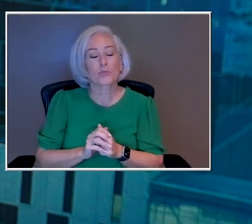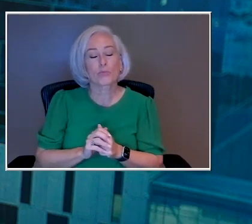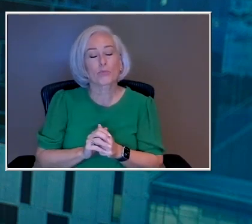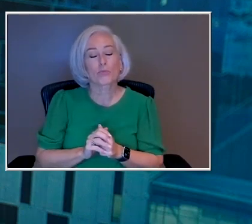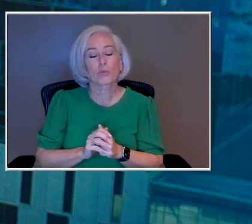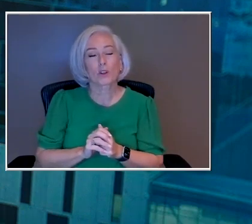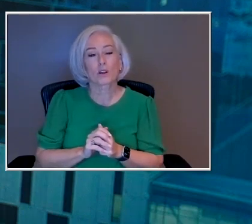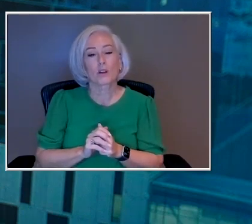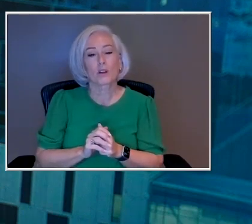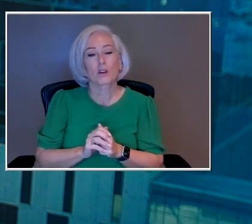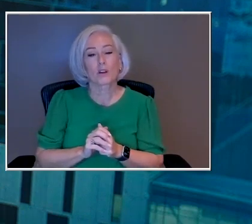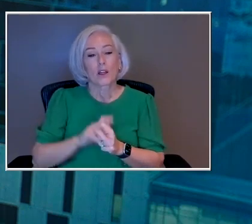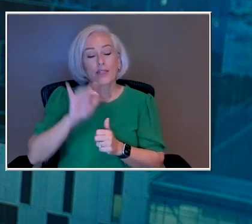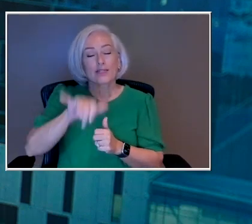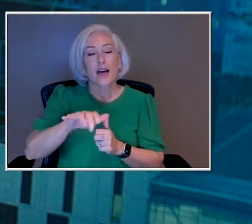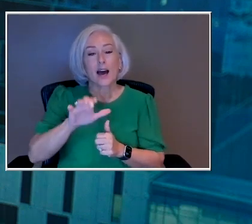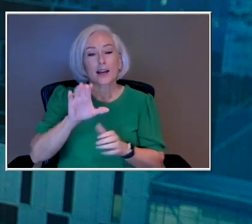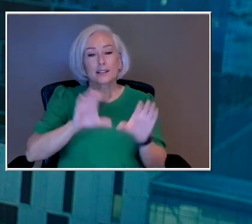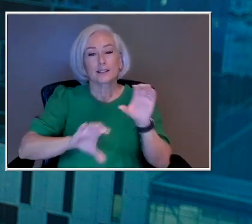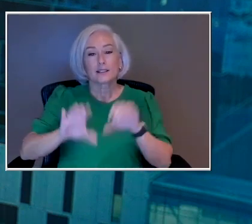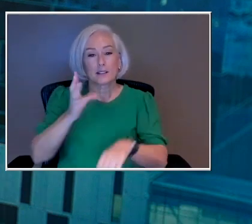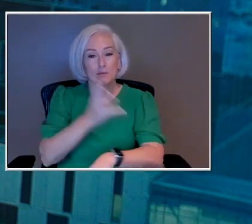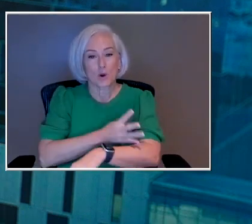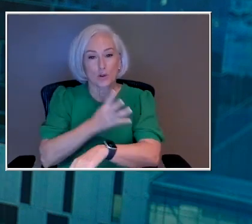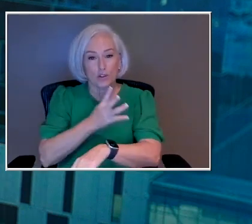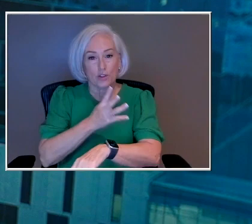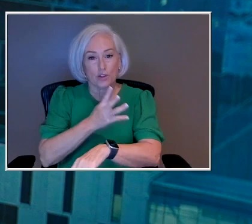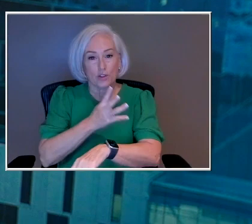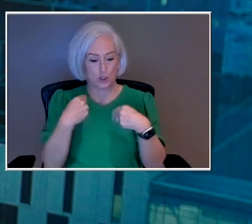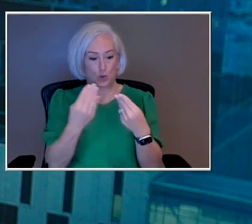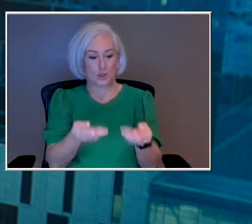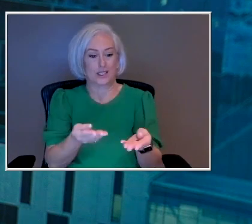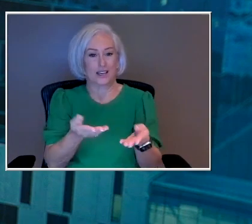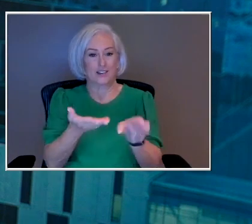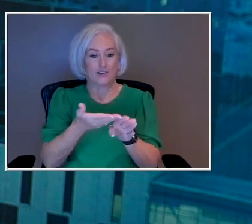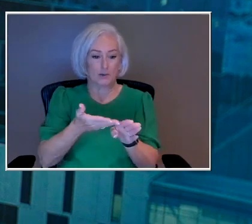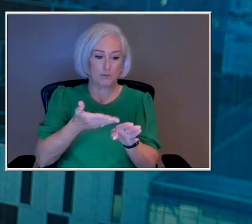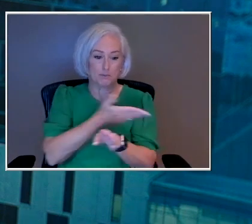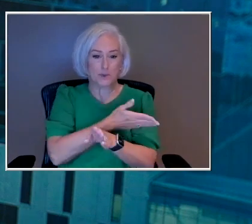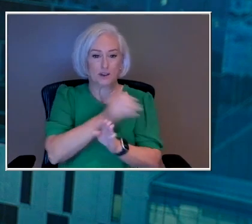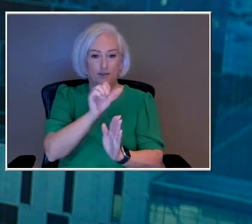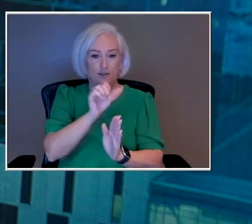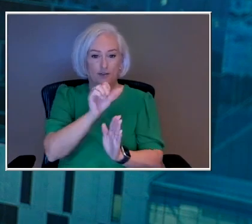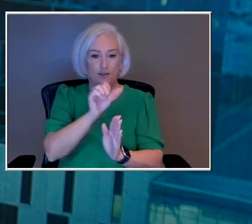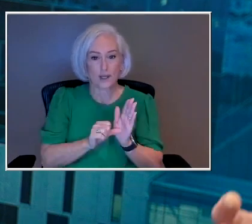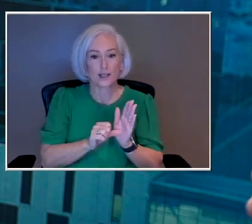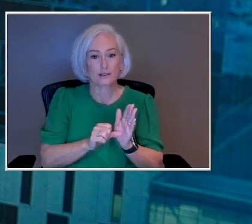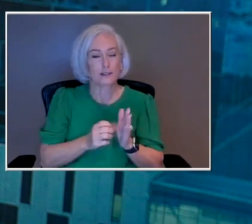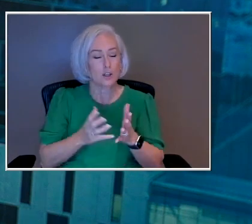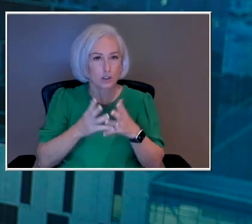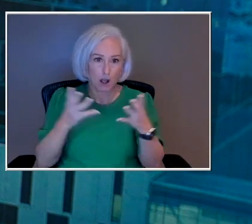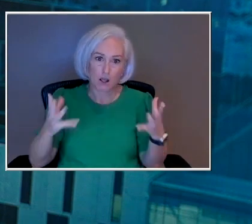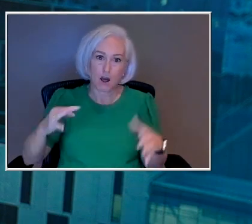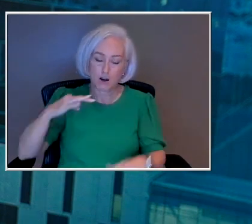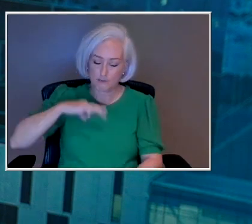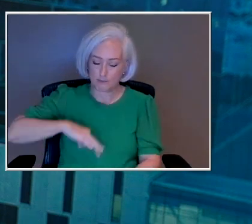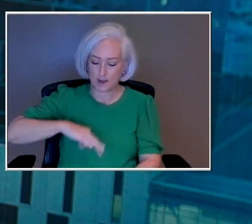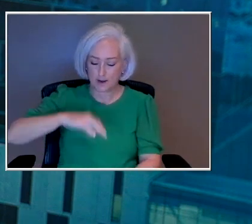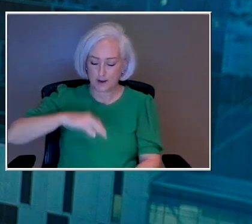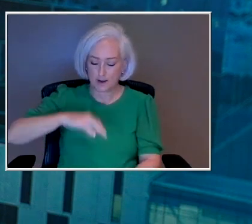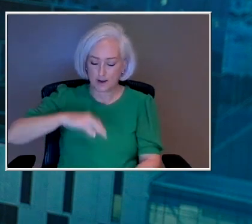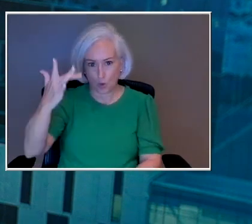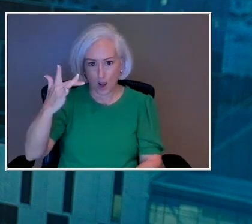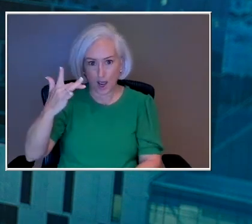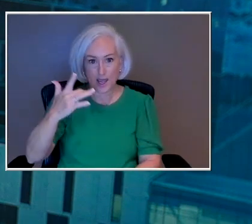that chemotherapy when appropriate before surgery. There's a ton of benefit, as she did experience, of reducing the size of the